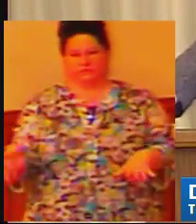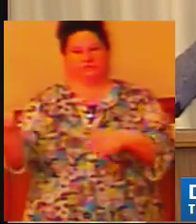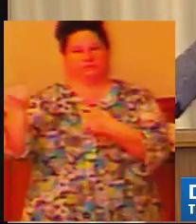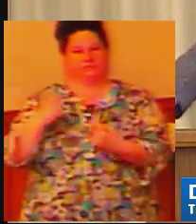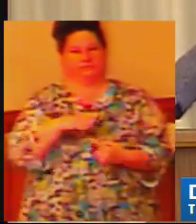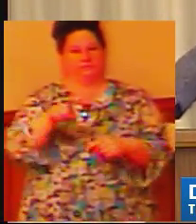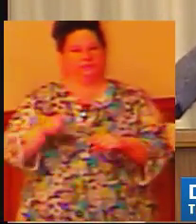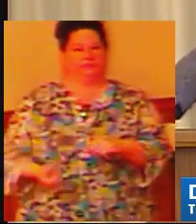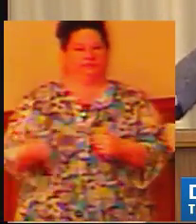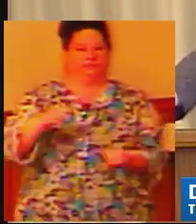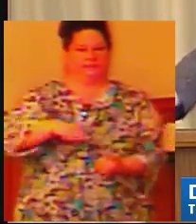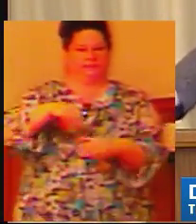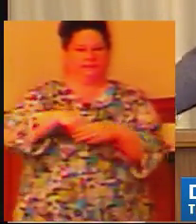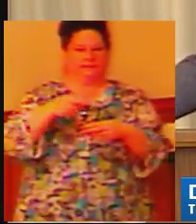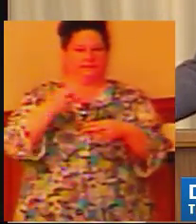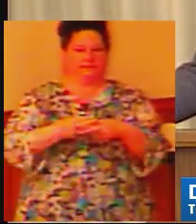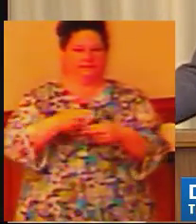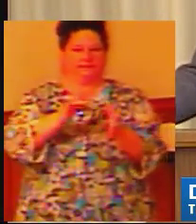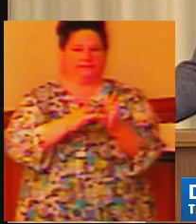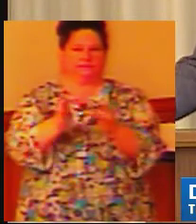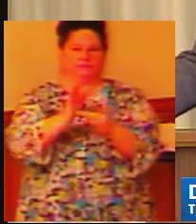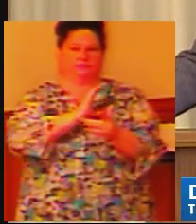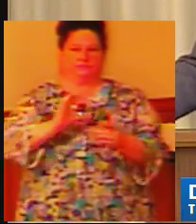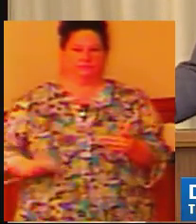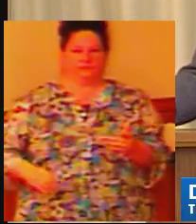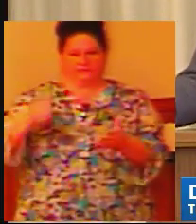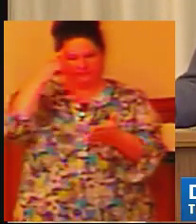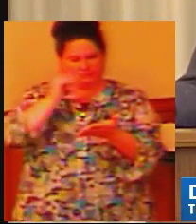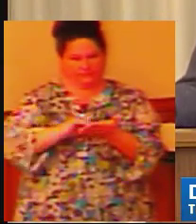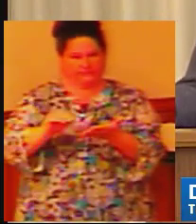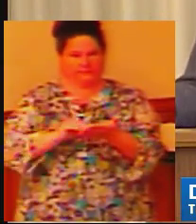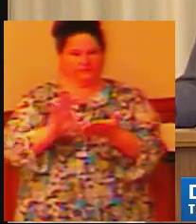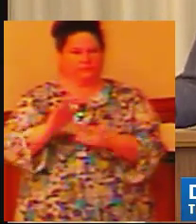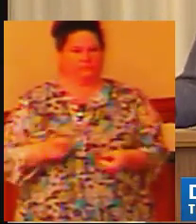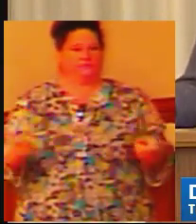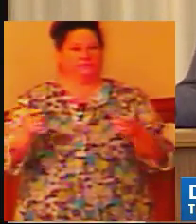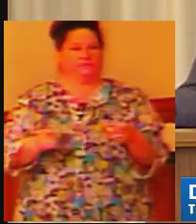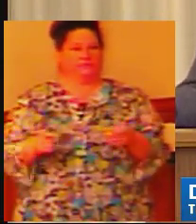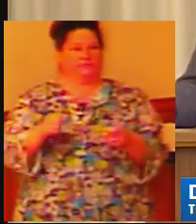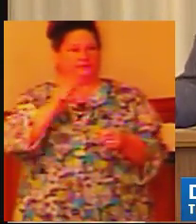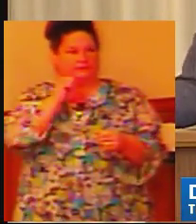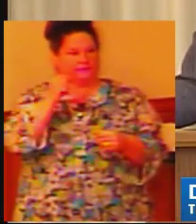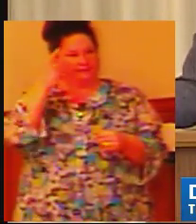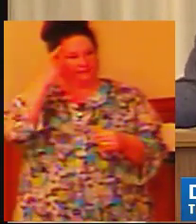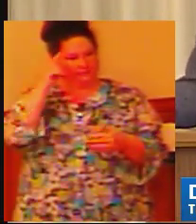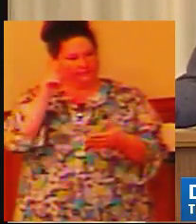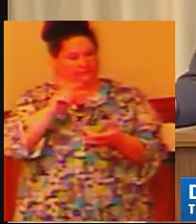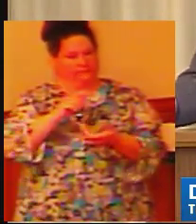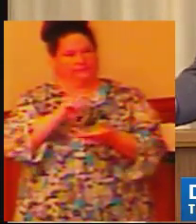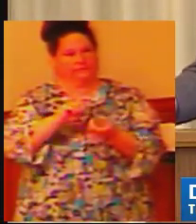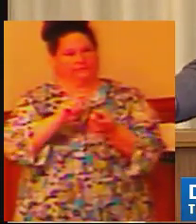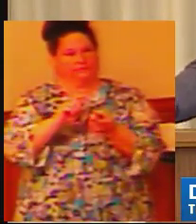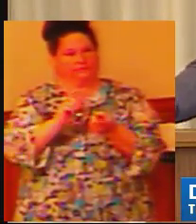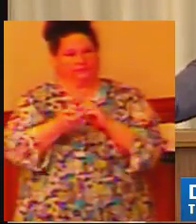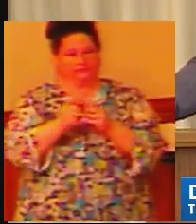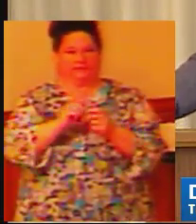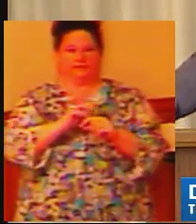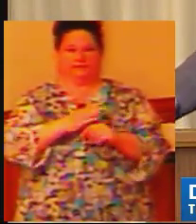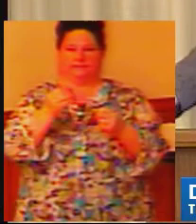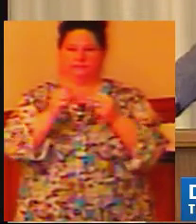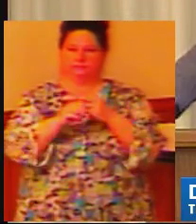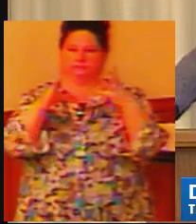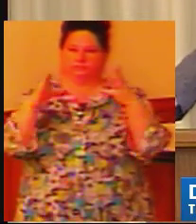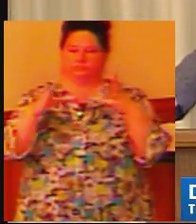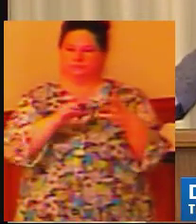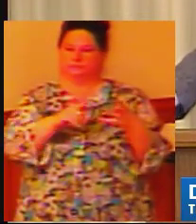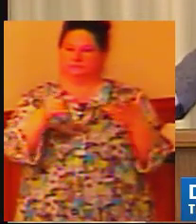in the name of Jesus Christ for the forgiveness of your sins, not for repentance. And boom, they accepted it and they did